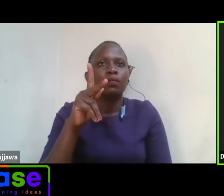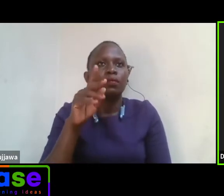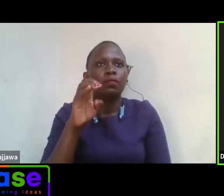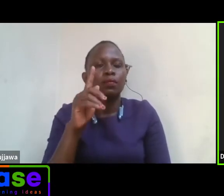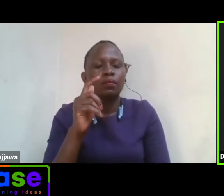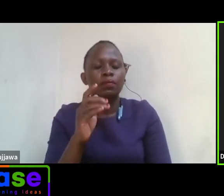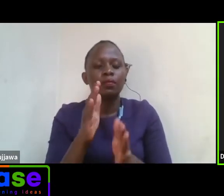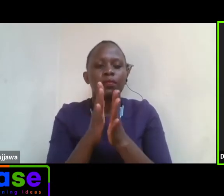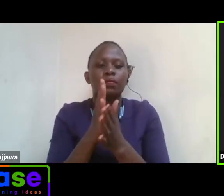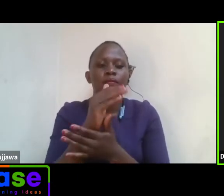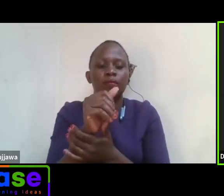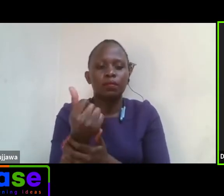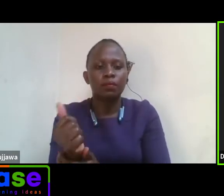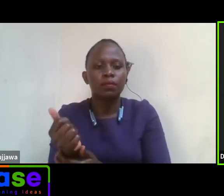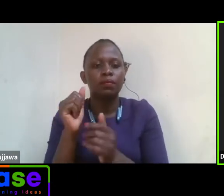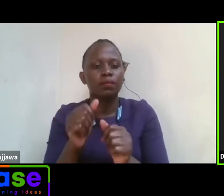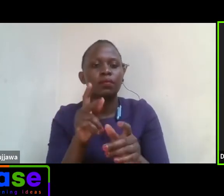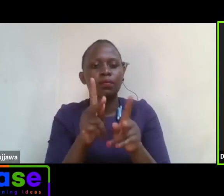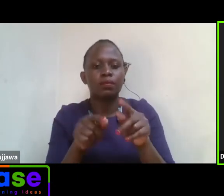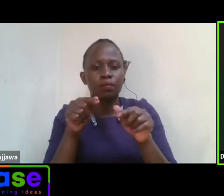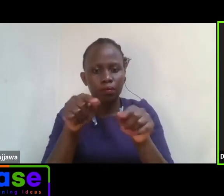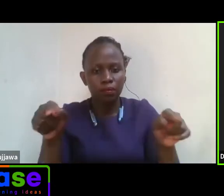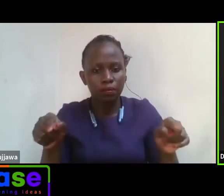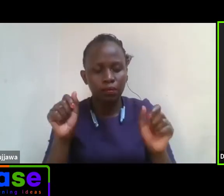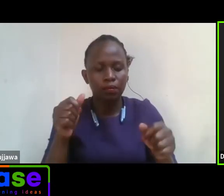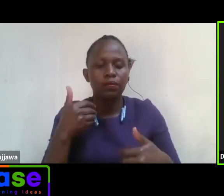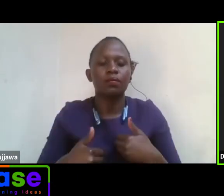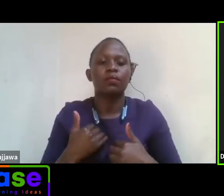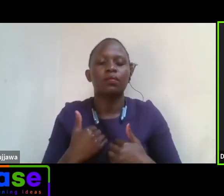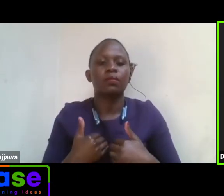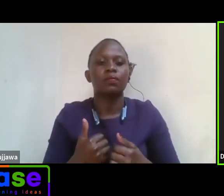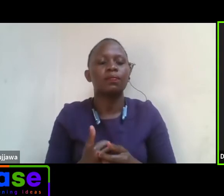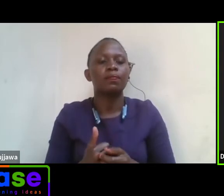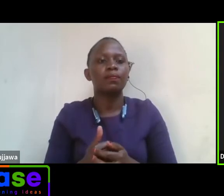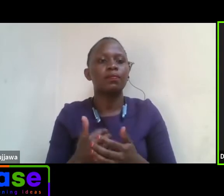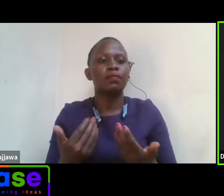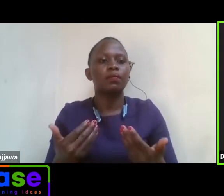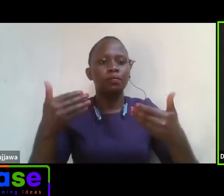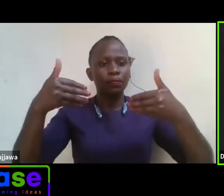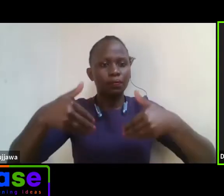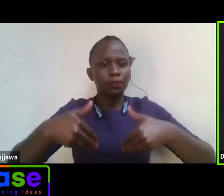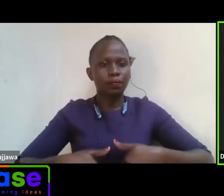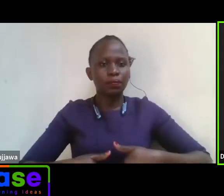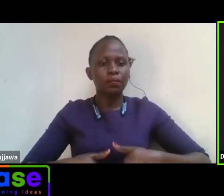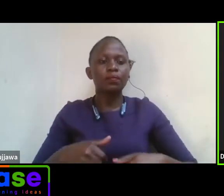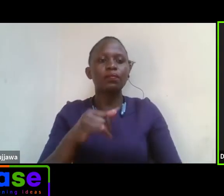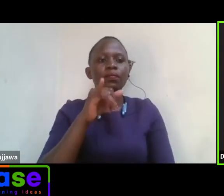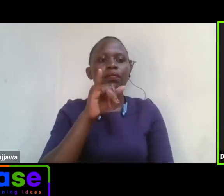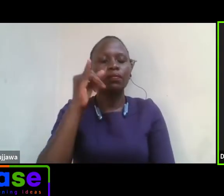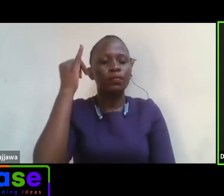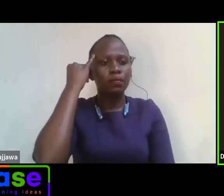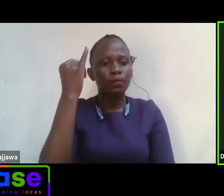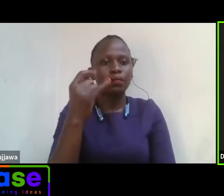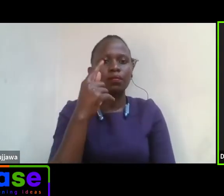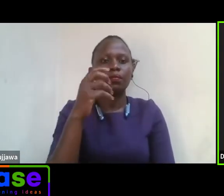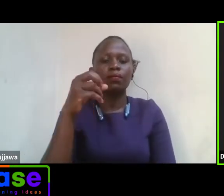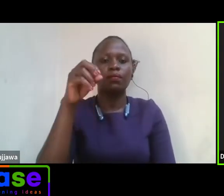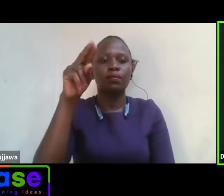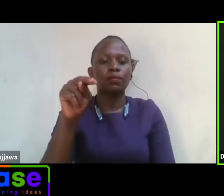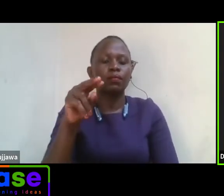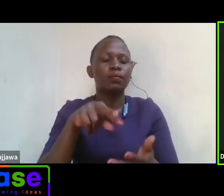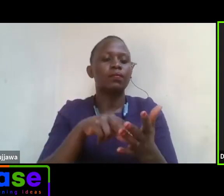this particular panel would be interested in. So what is the Youth Ideathon? If you're joining us, or if you've not heard about the Youth Ideathon, it is